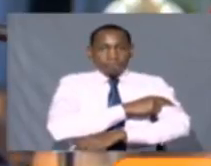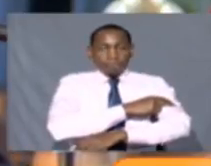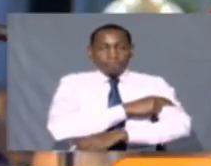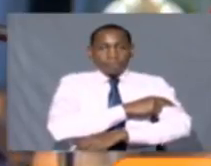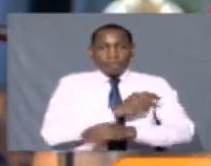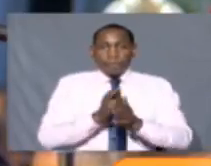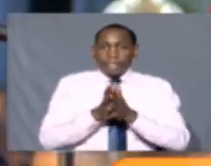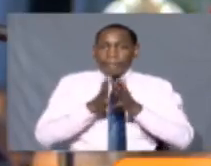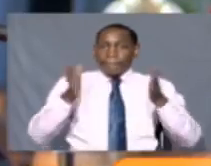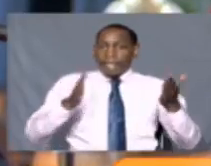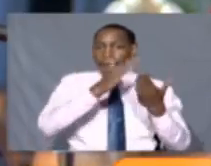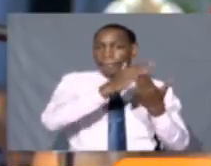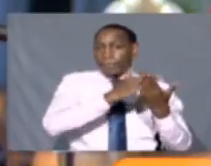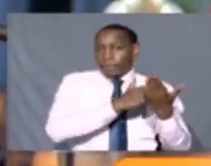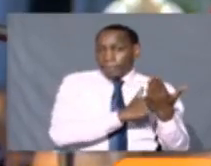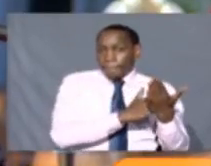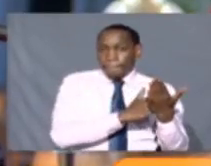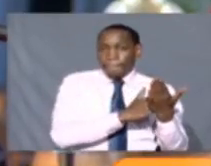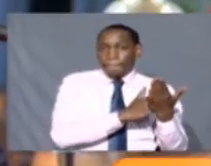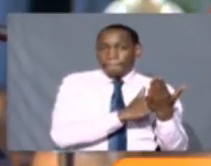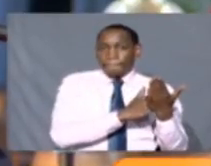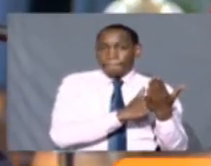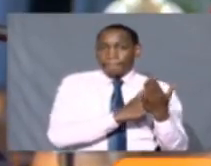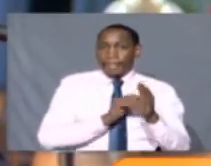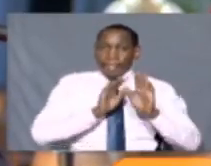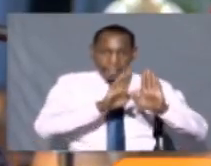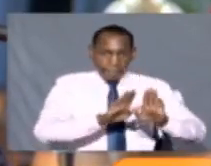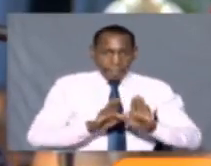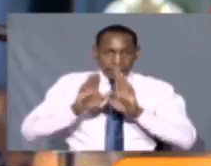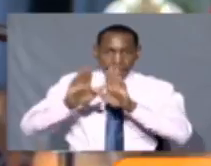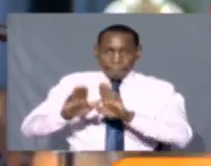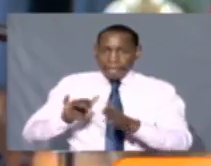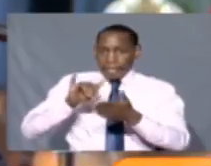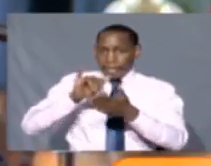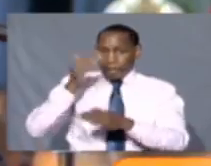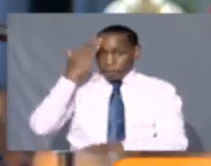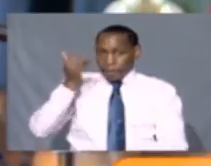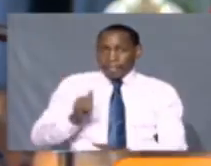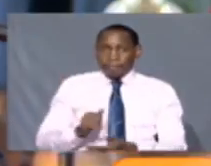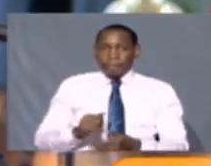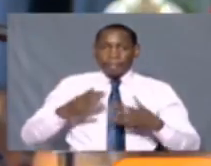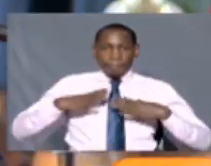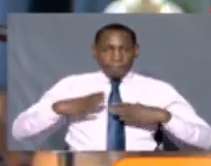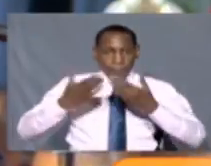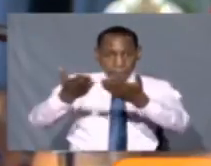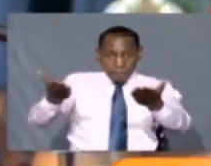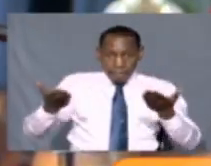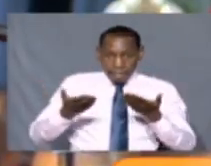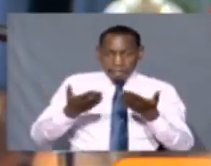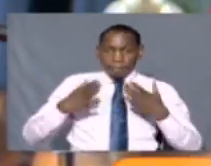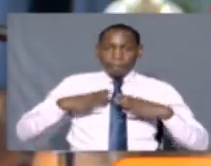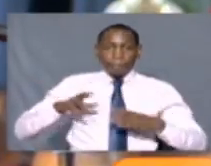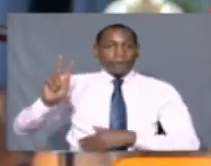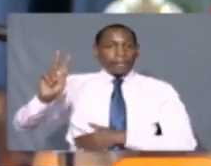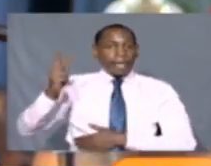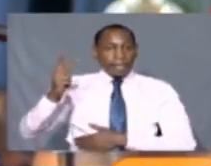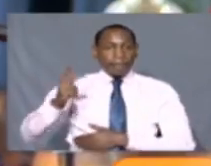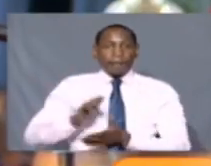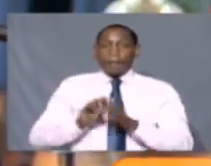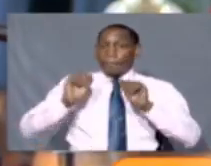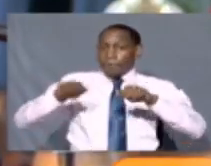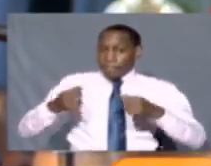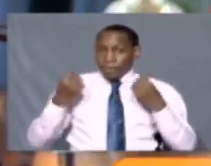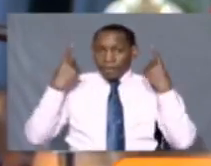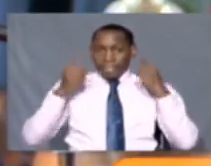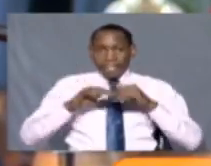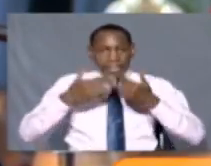a bigger program to campaign so that citizens and the people of Kenya can